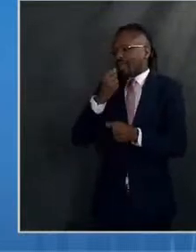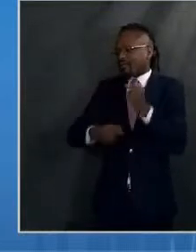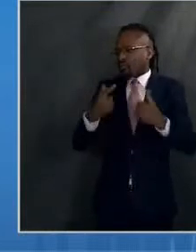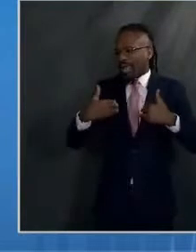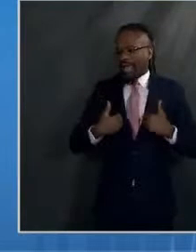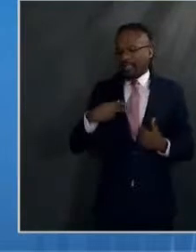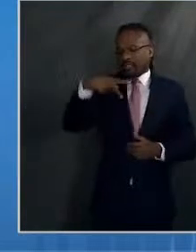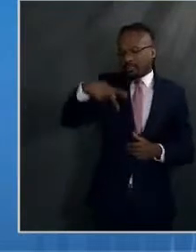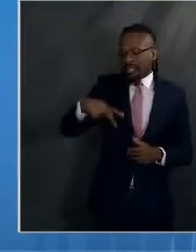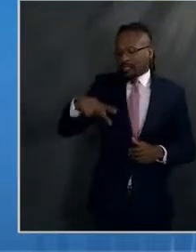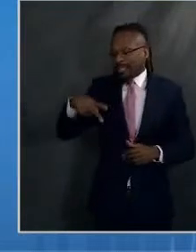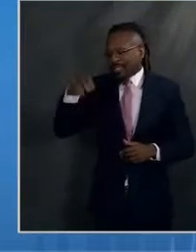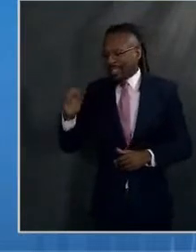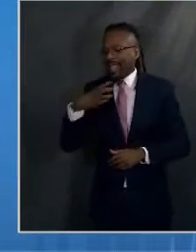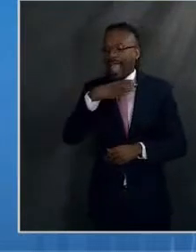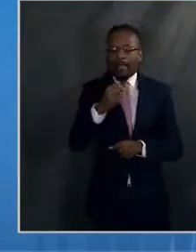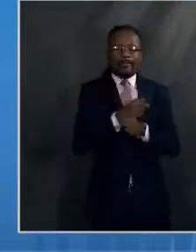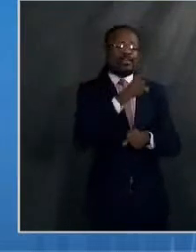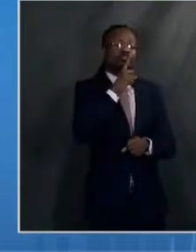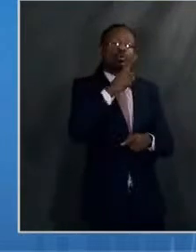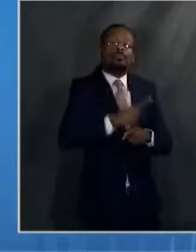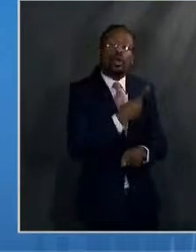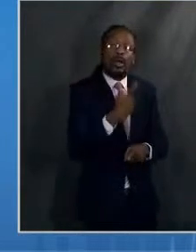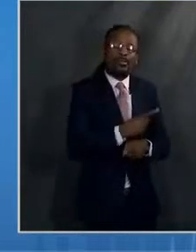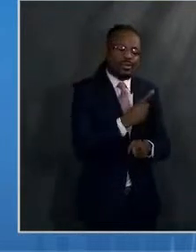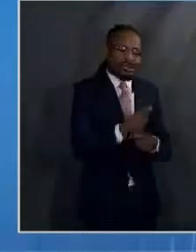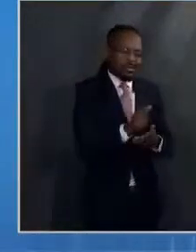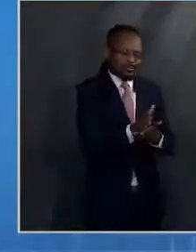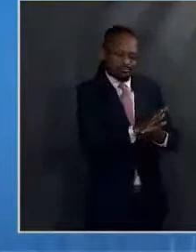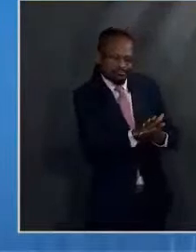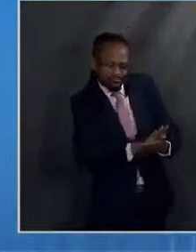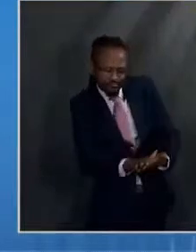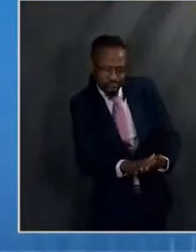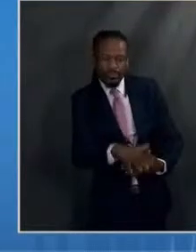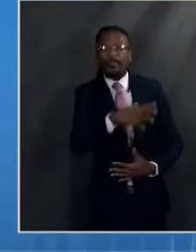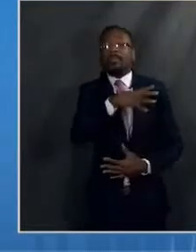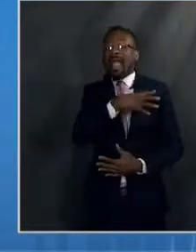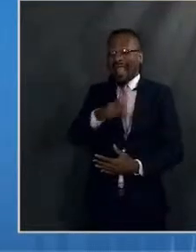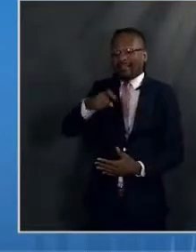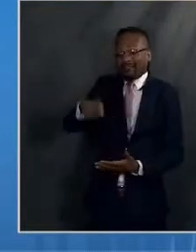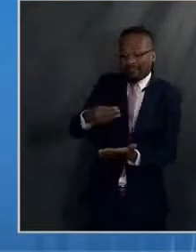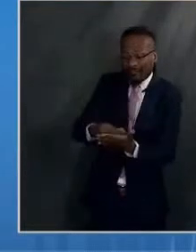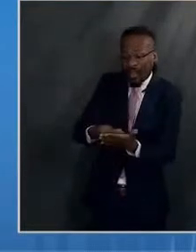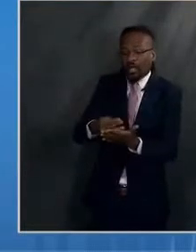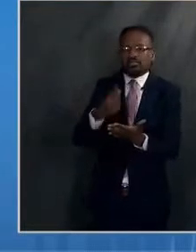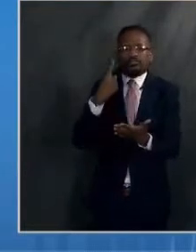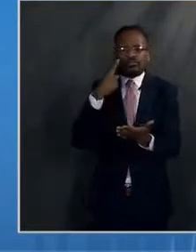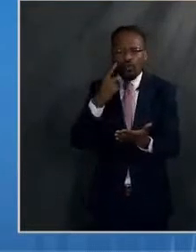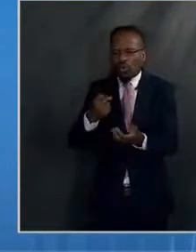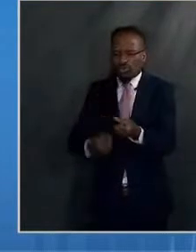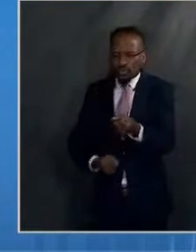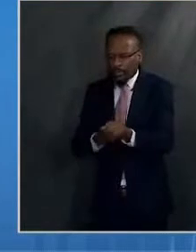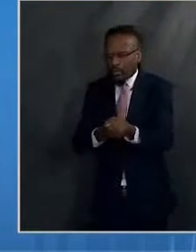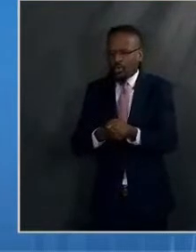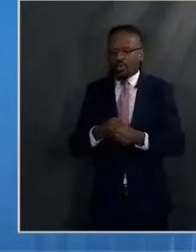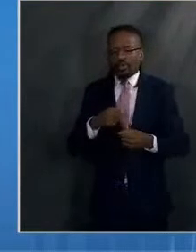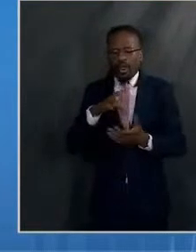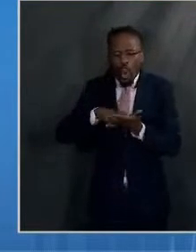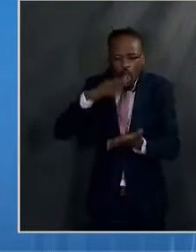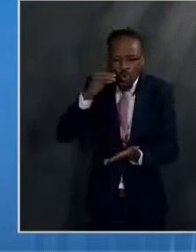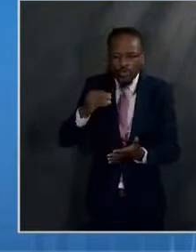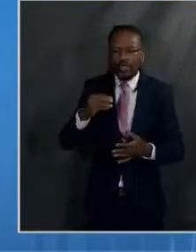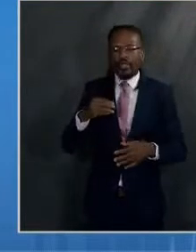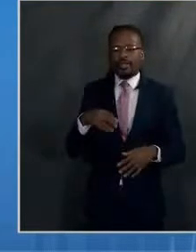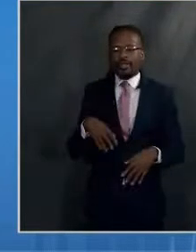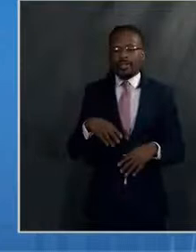sanitized. It also includes much needed funds to support the learning and social, emotional needs of our kids in what has been